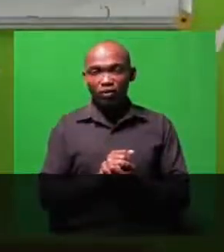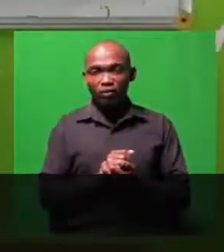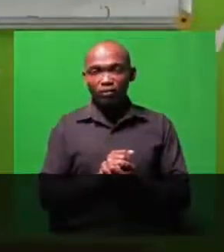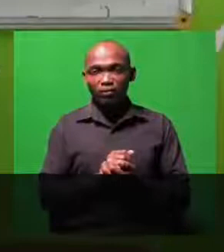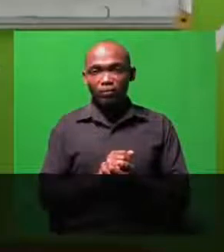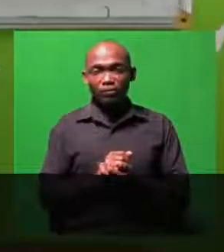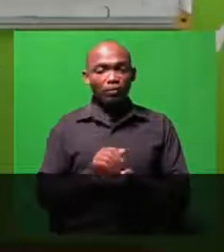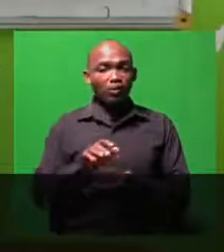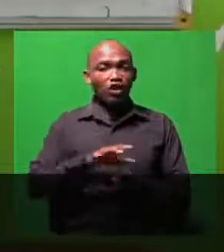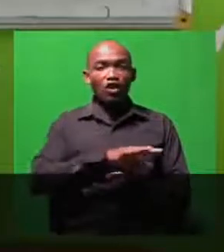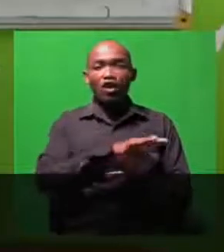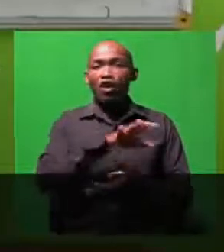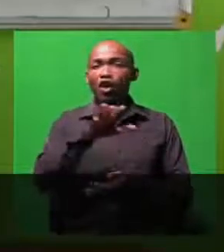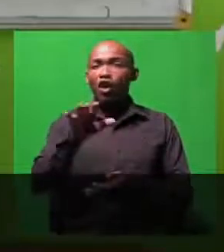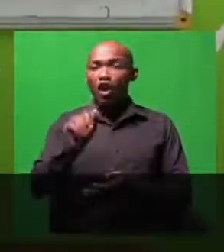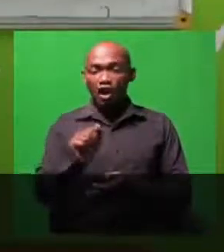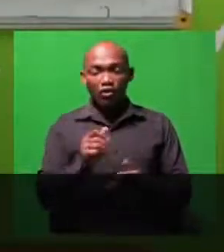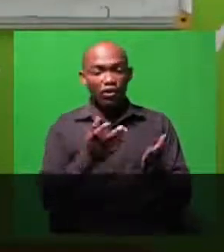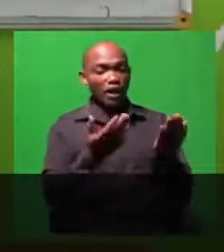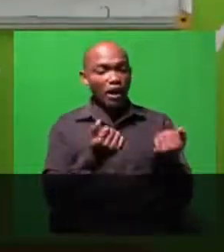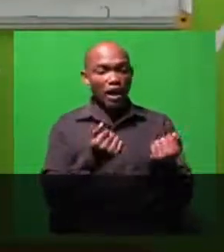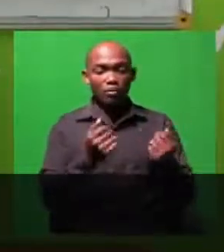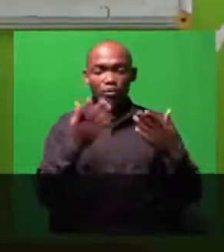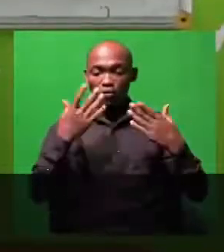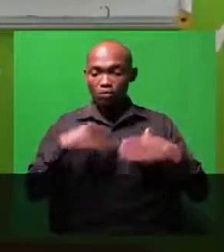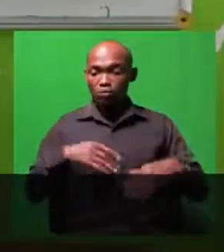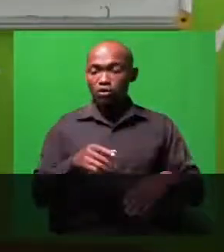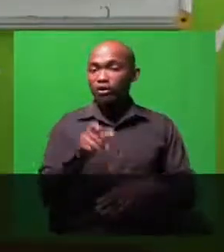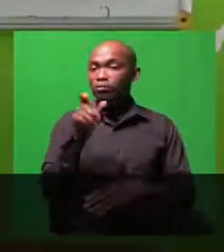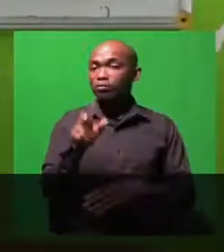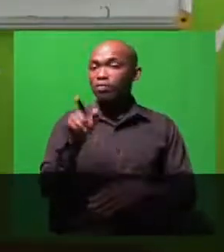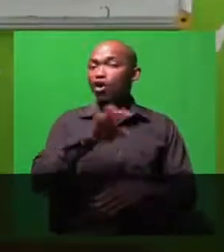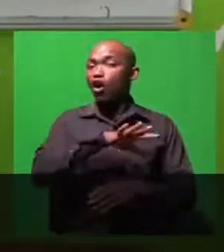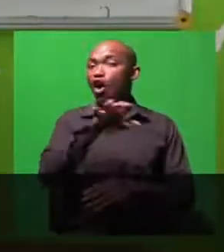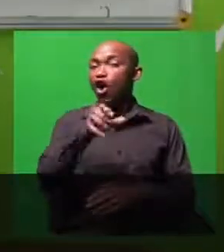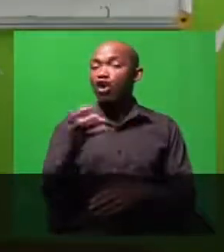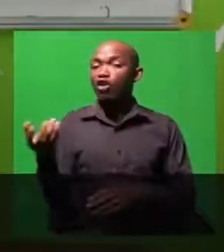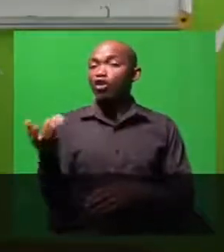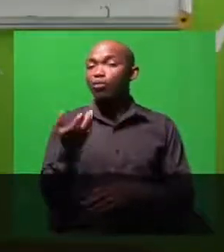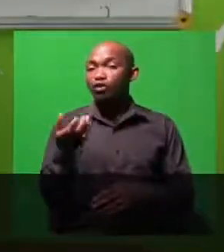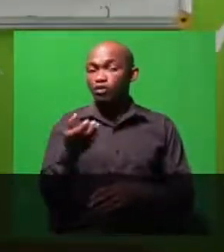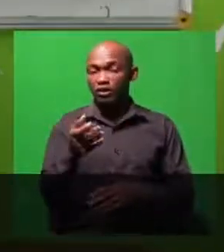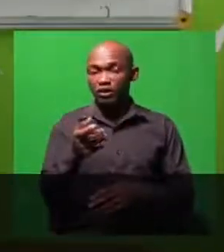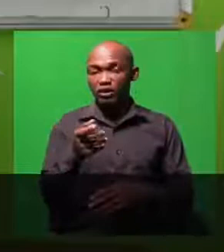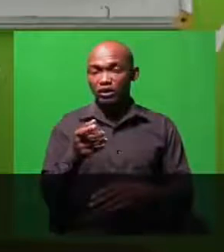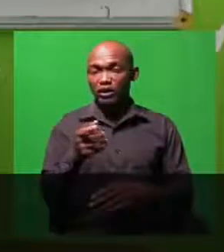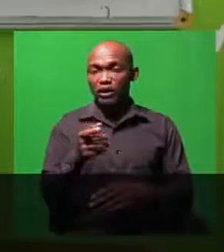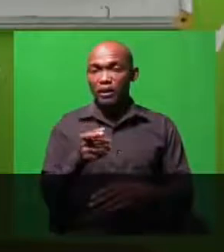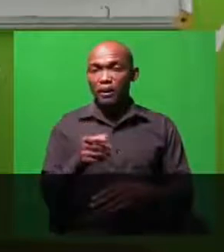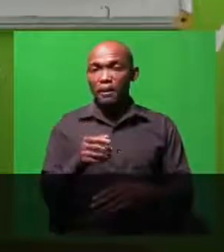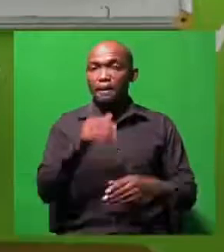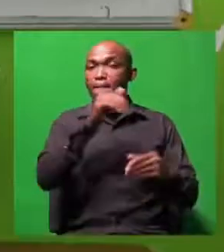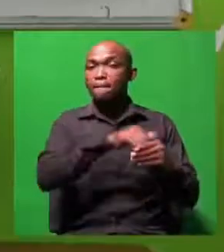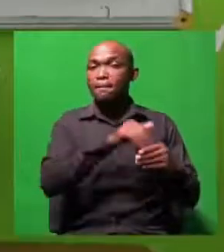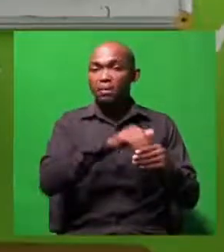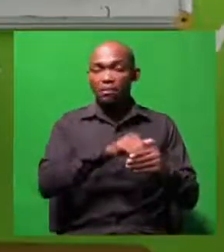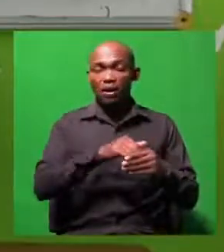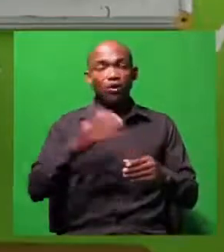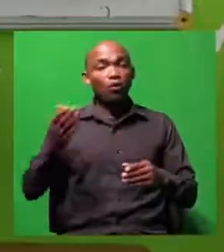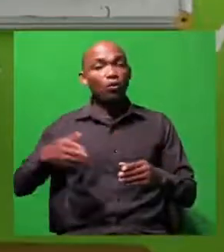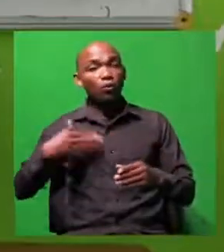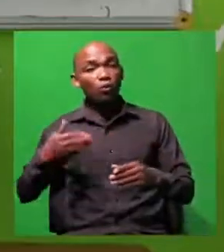All the able-bodied people all community